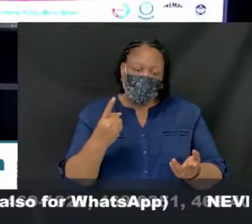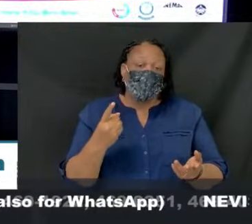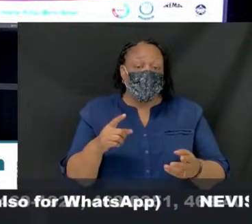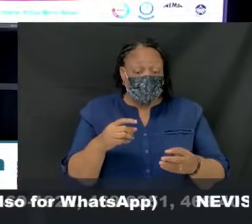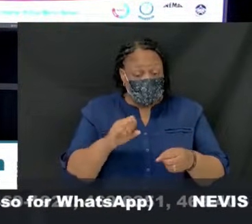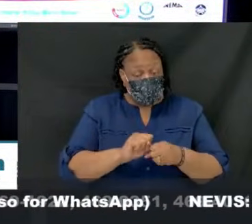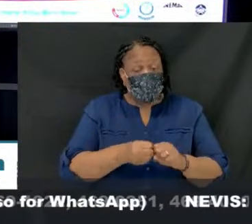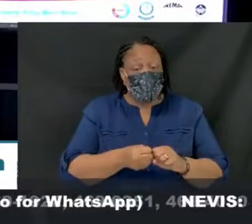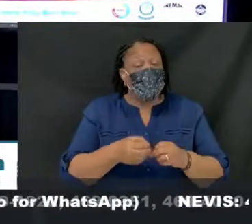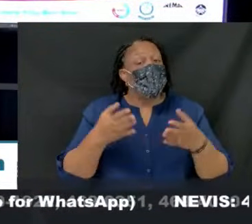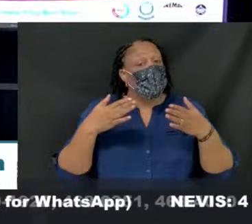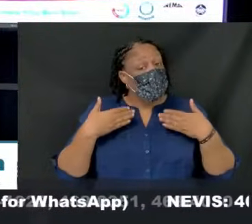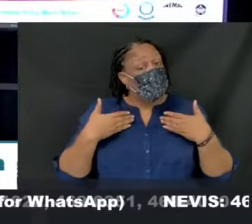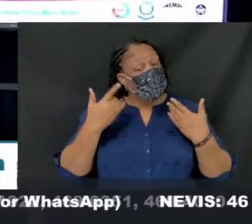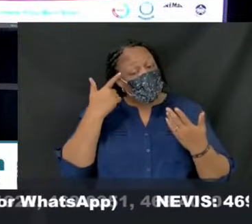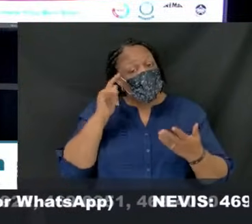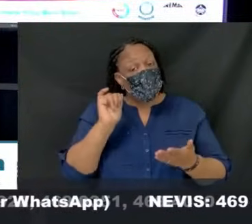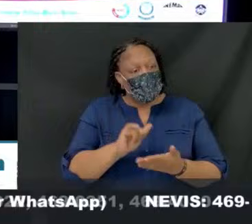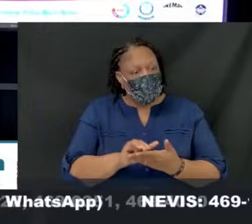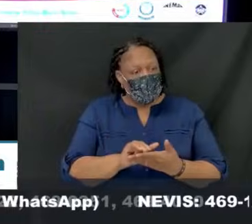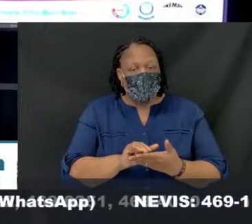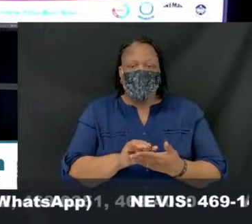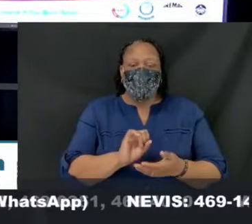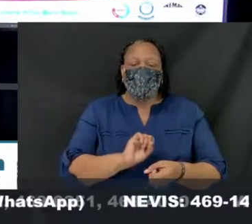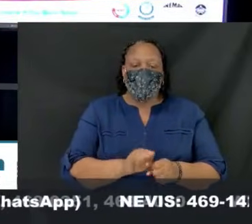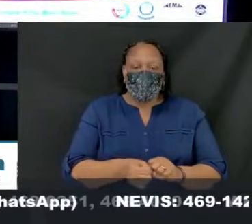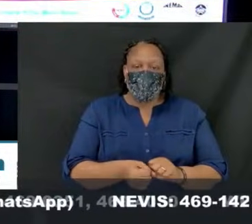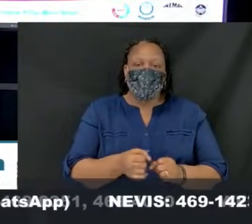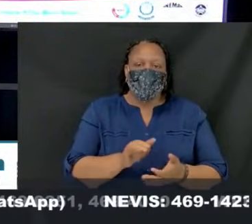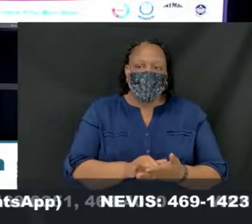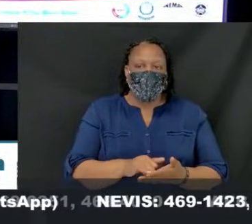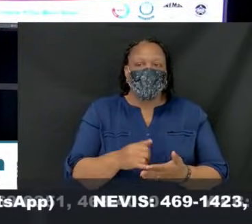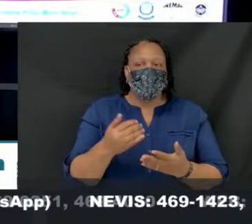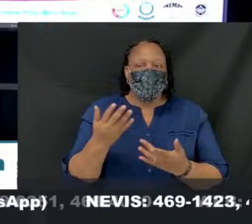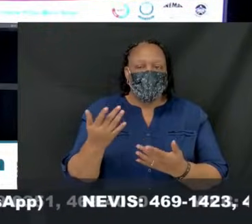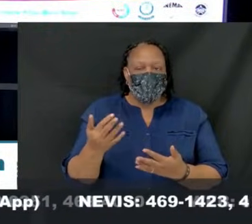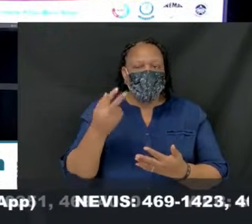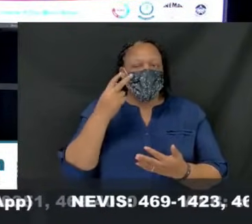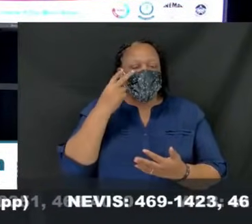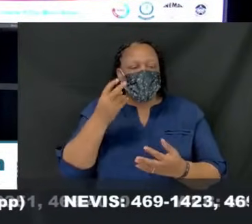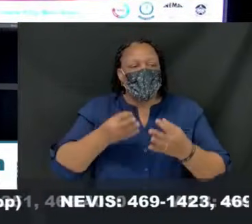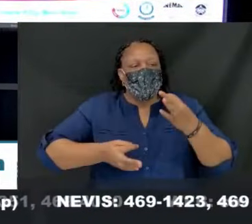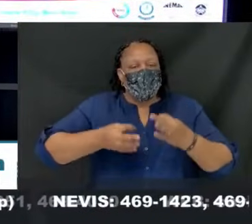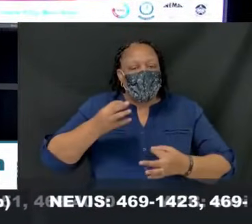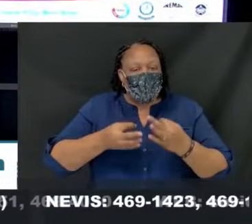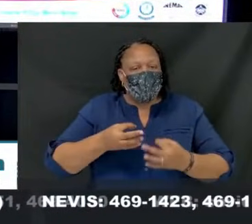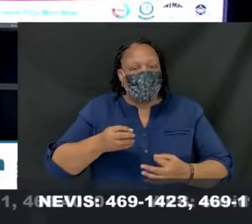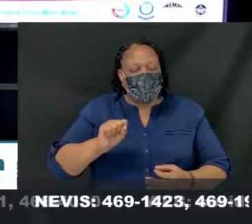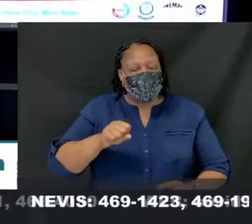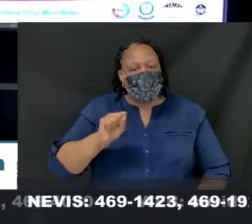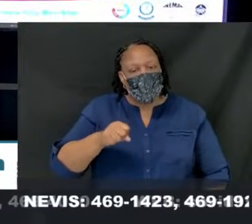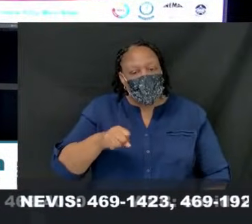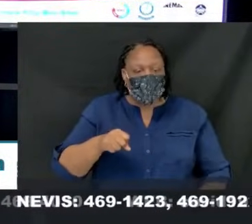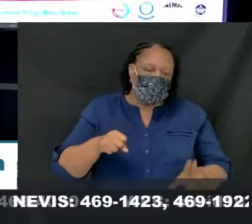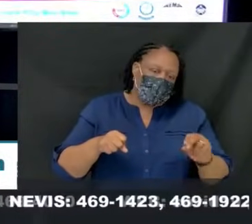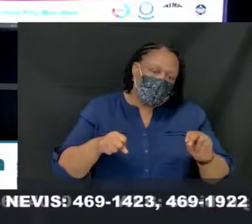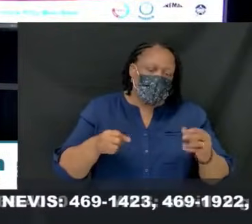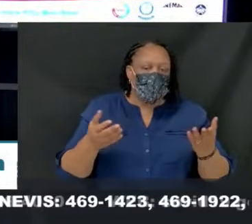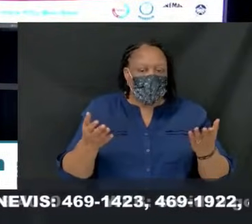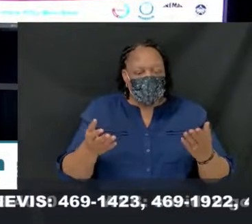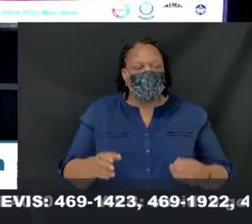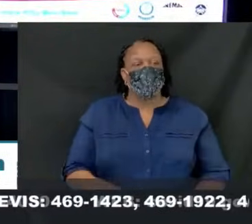the hoteliers. So rather than having to do a PCR test to depart the Federation of St. Kitts and Nevis, you should be able to now